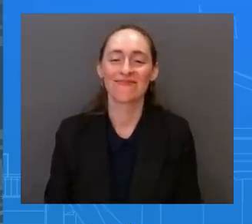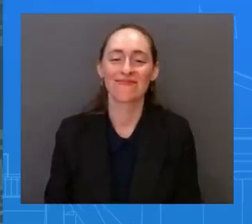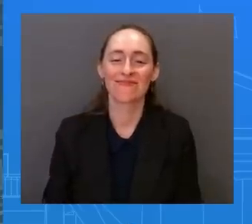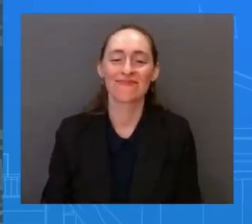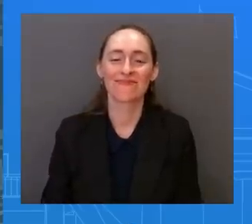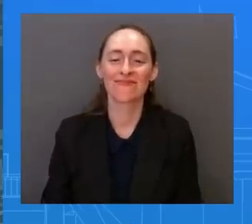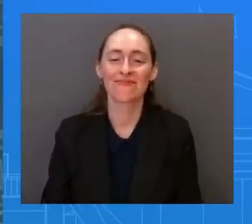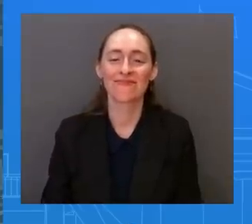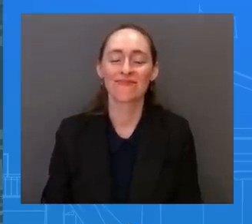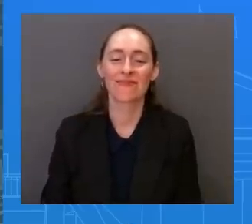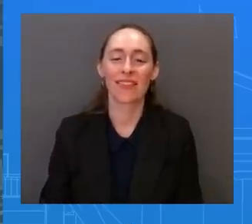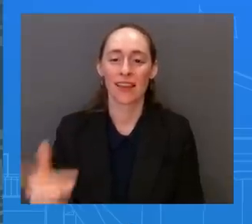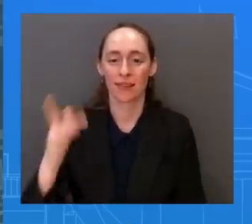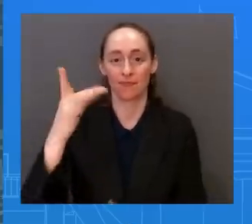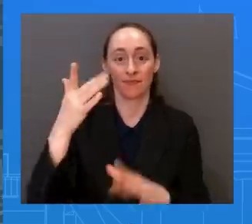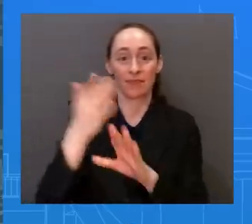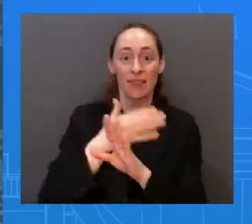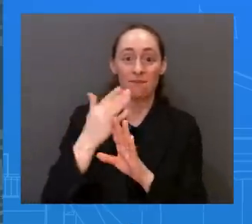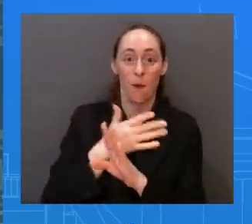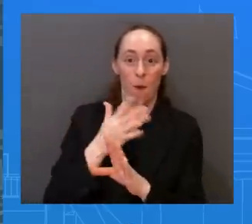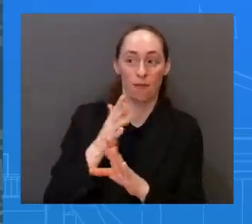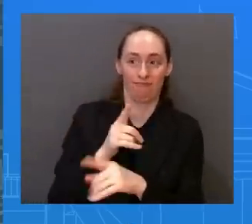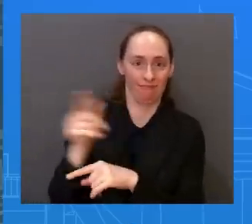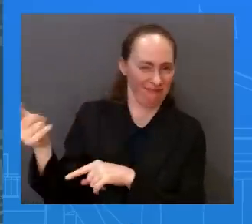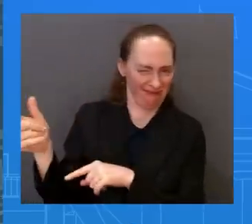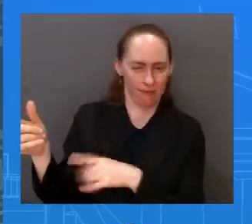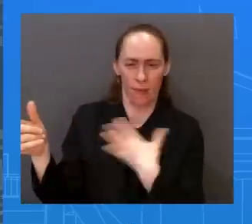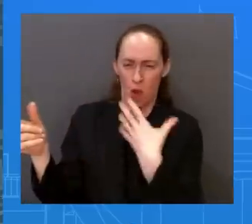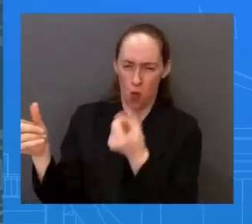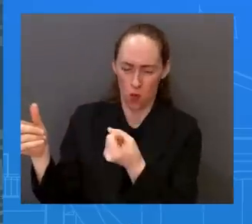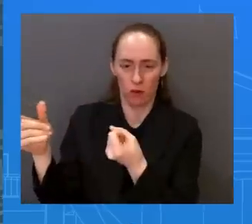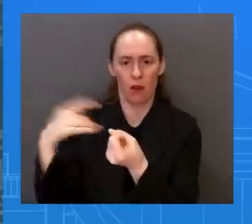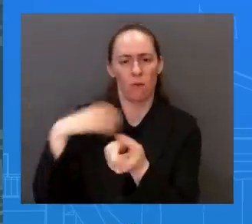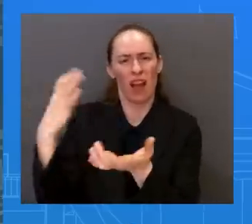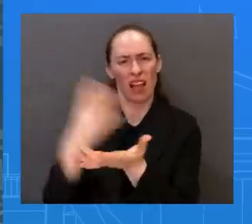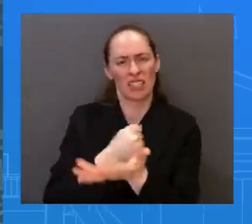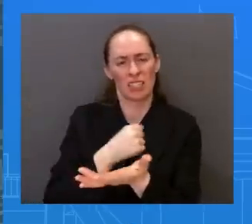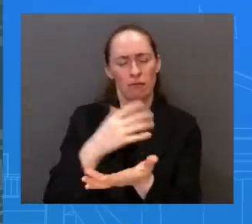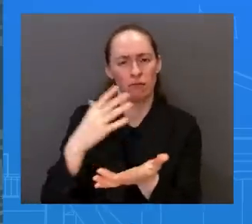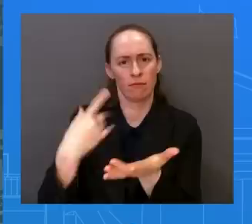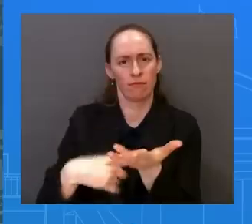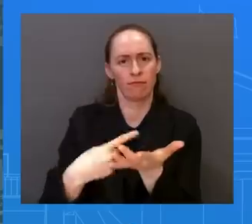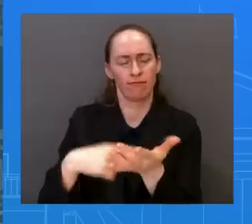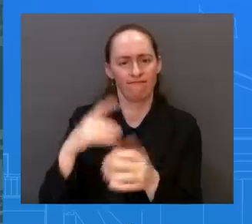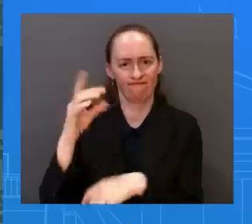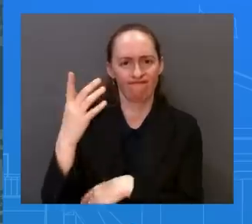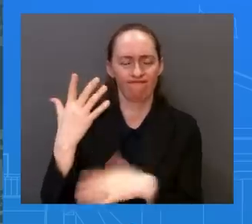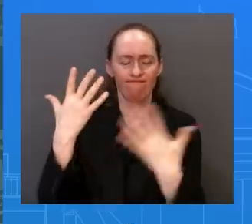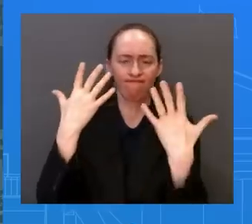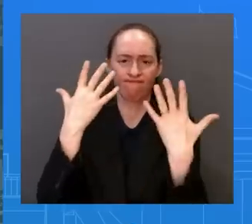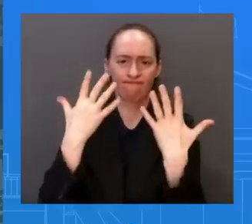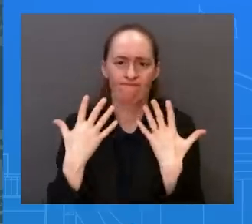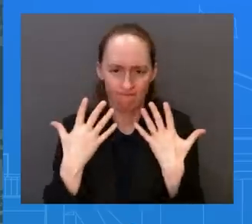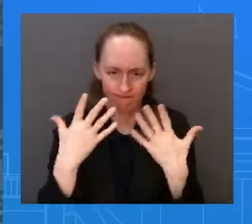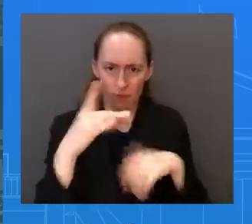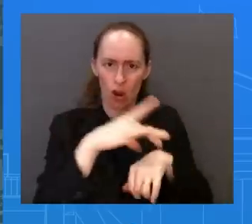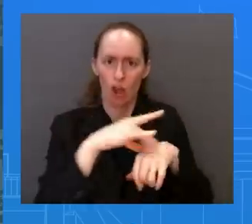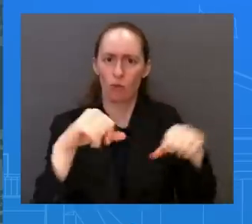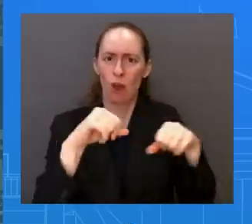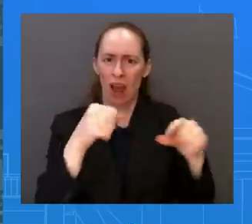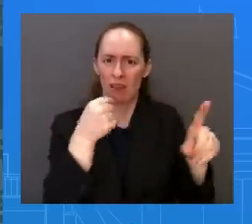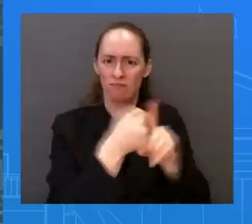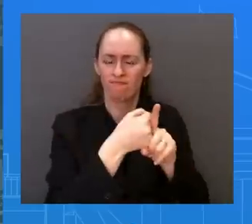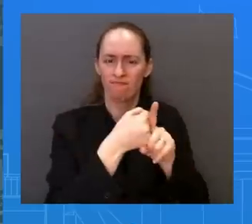I wanted to address the devastating earthquake in Turkey and Syria. Today, our deepest condolences are with those who have lost loved ones in